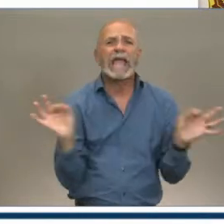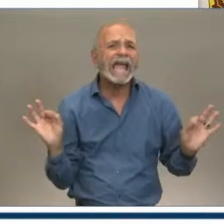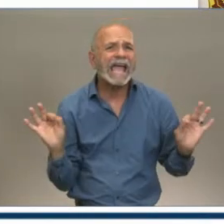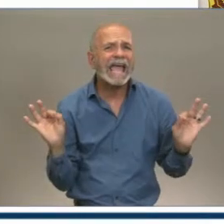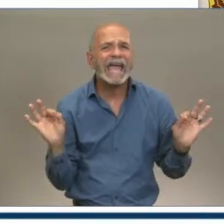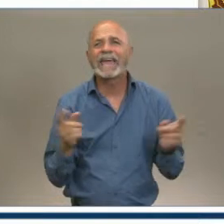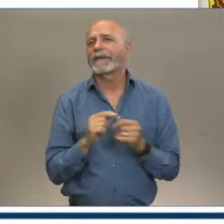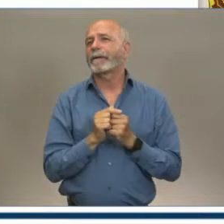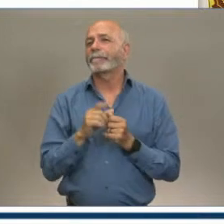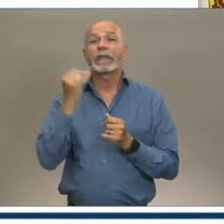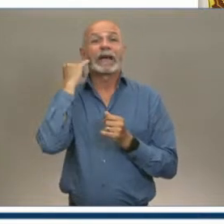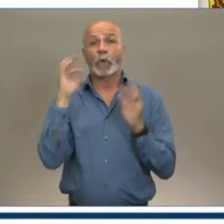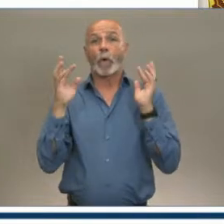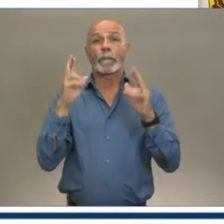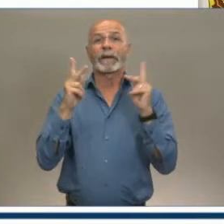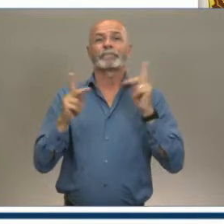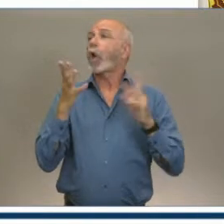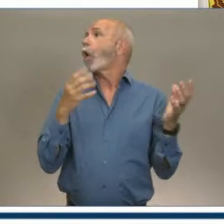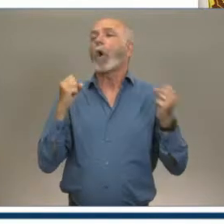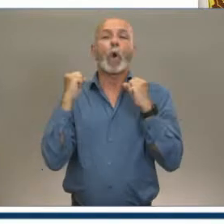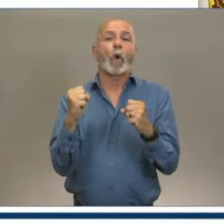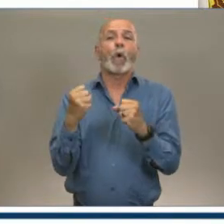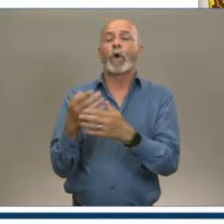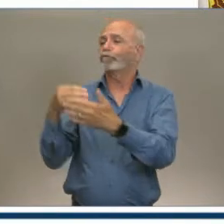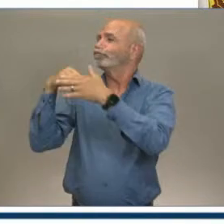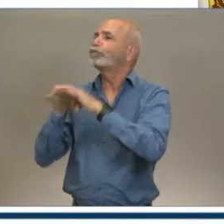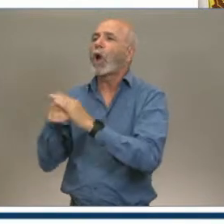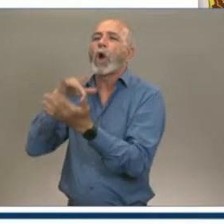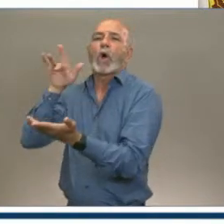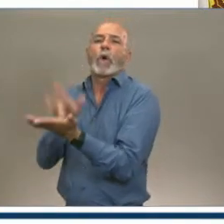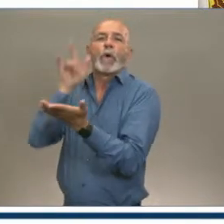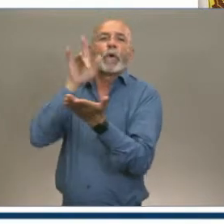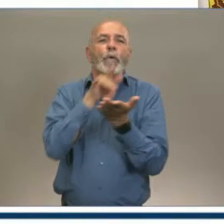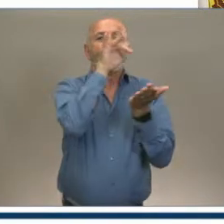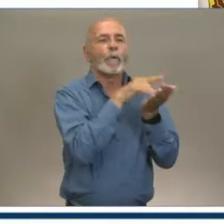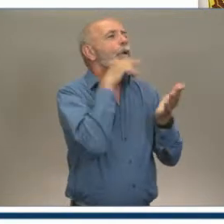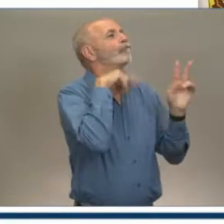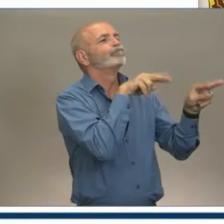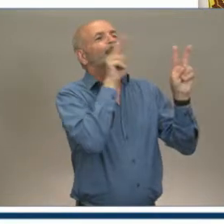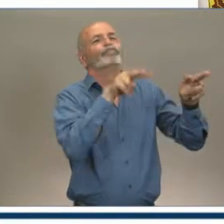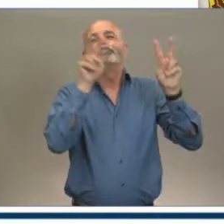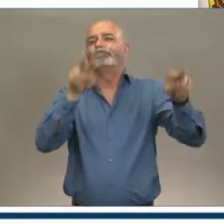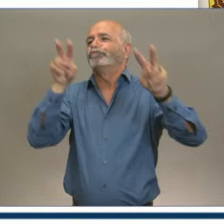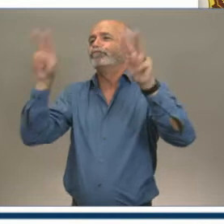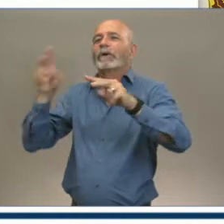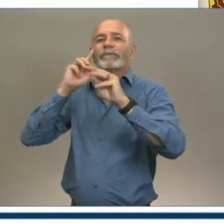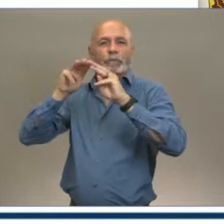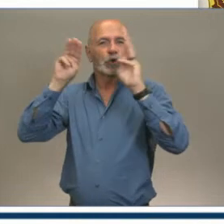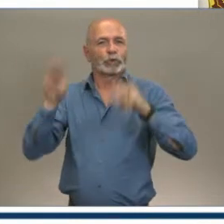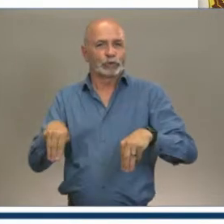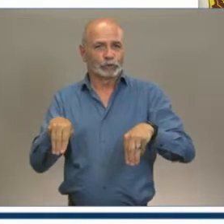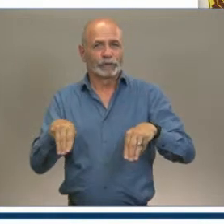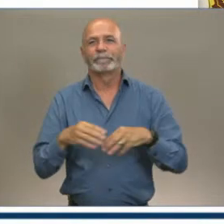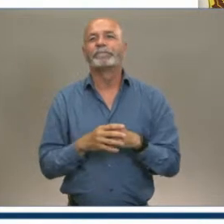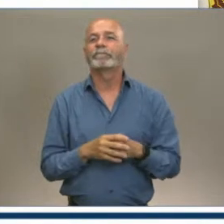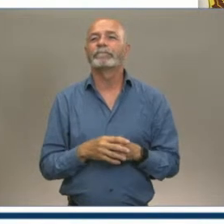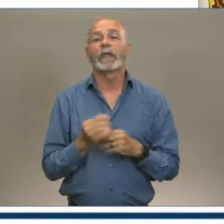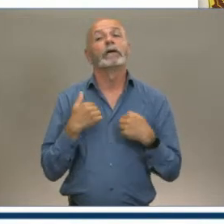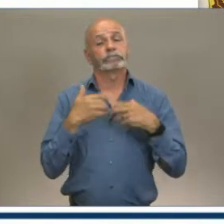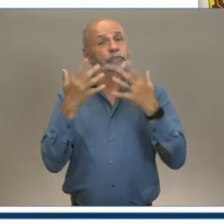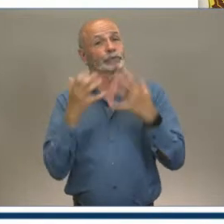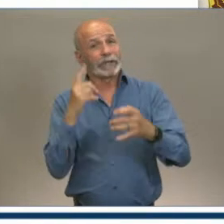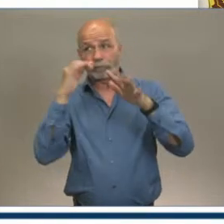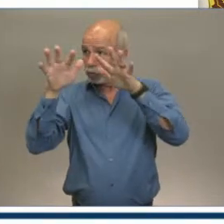can enjoy a free day at one of our amazing museums. But rather than wait for visitors, we want Nova Scotians to enjoy